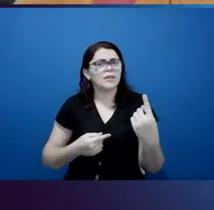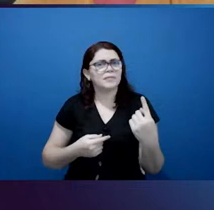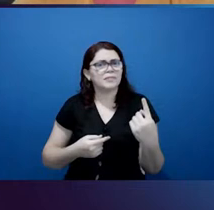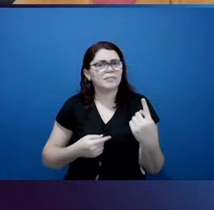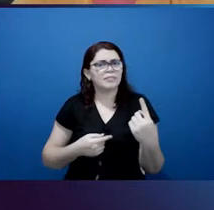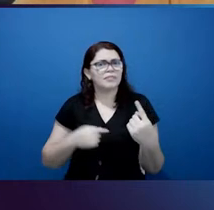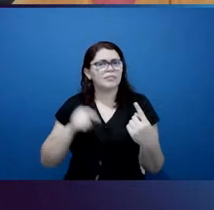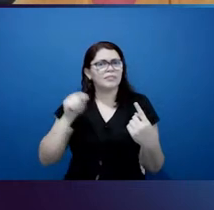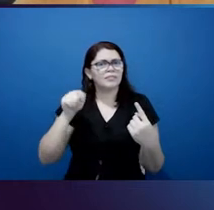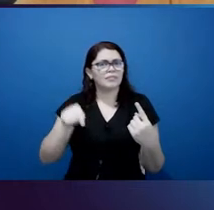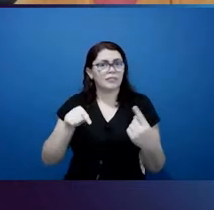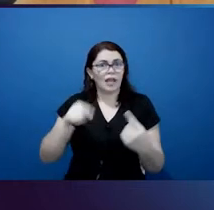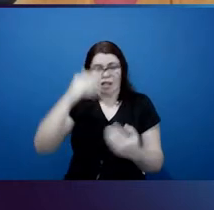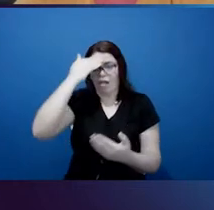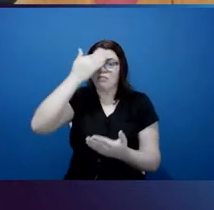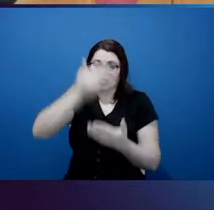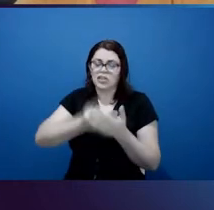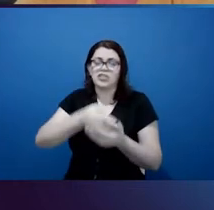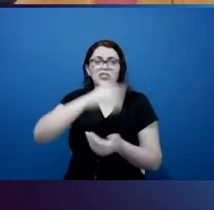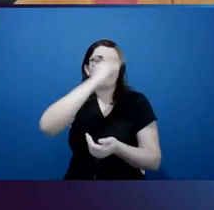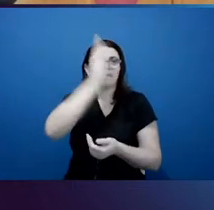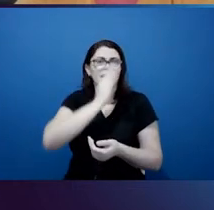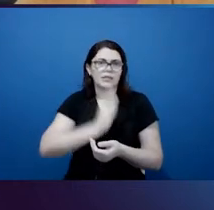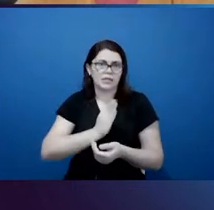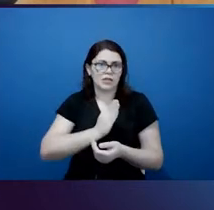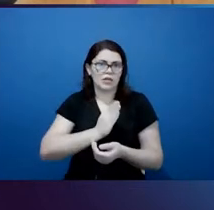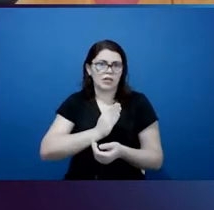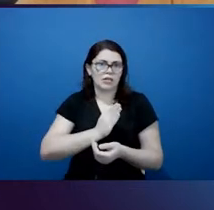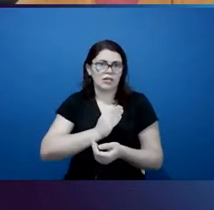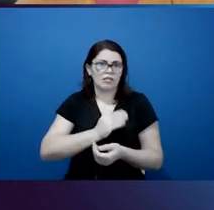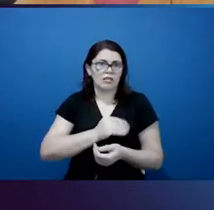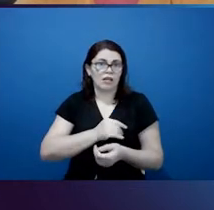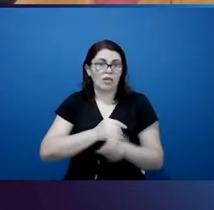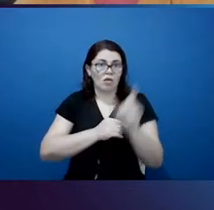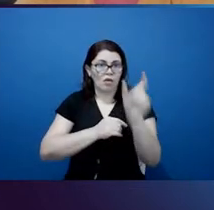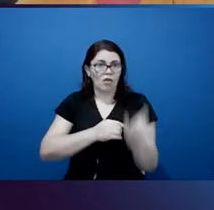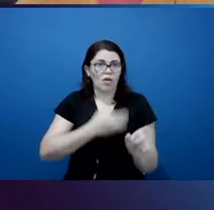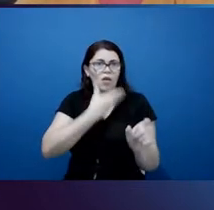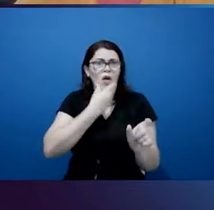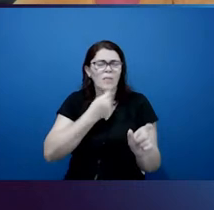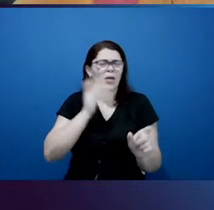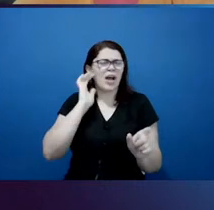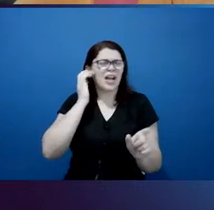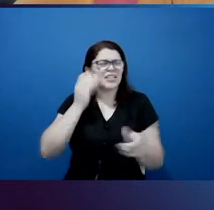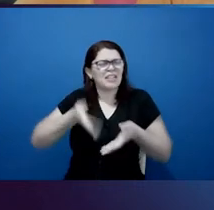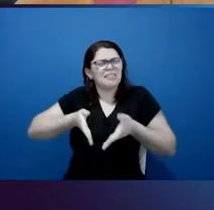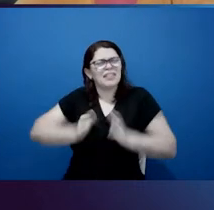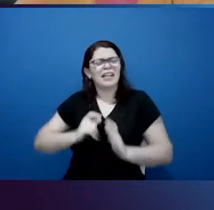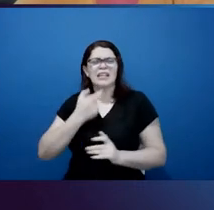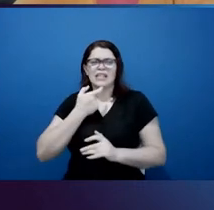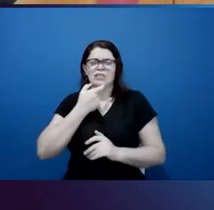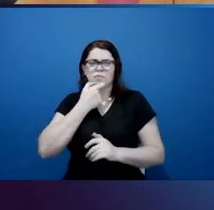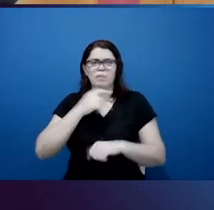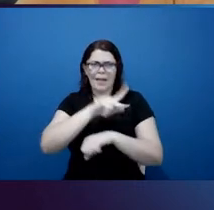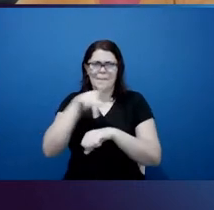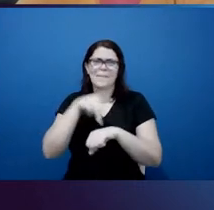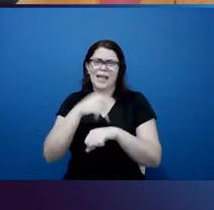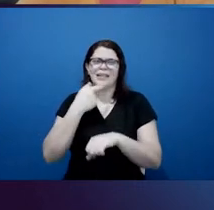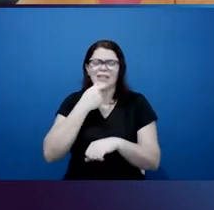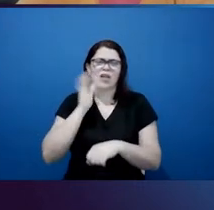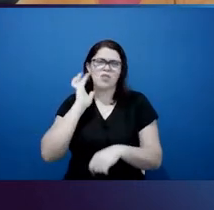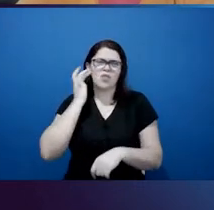somebody who lives in Brazil. And I think he's from the UK. I don't remember exactly.